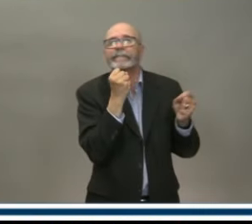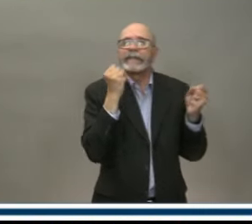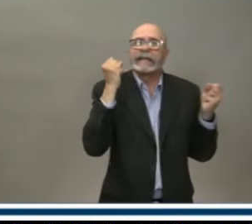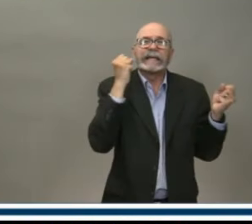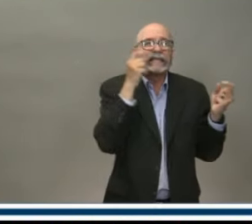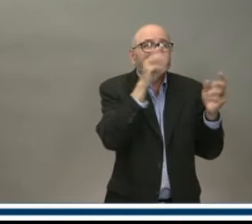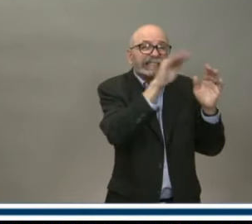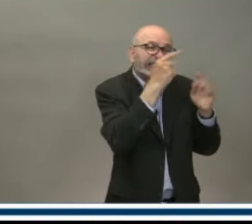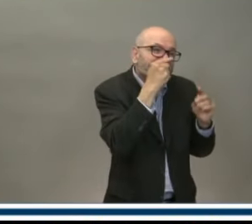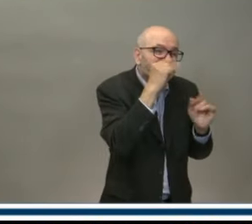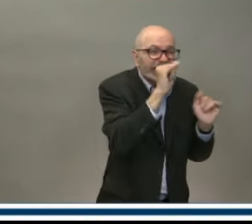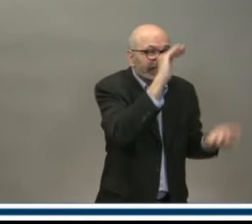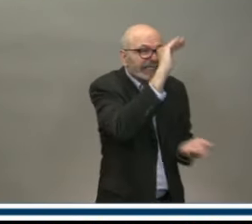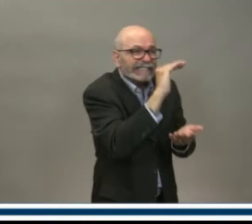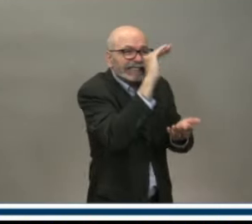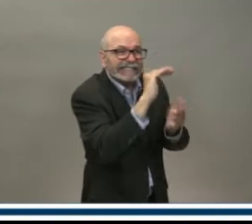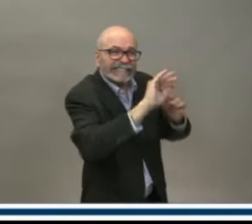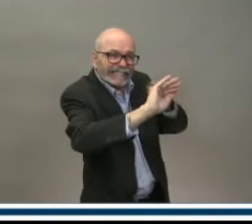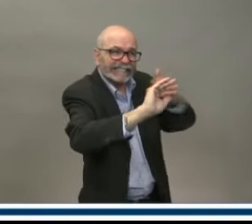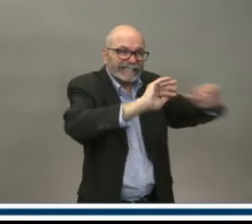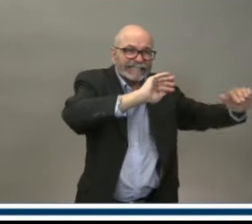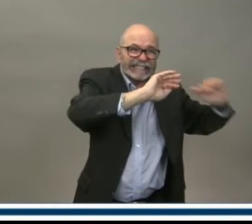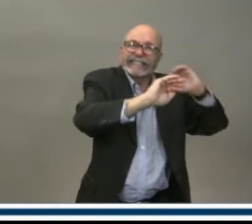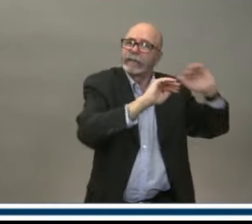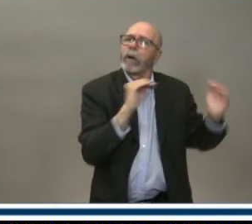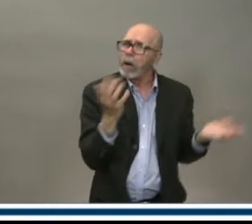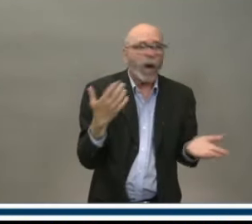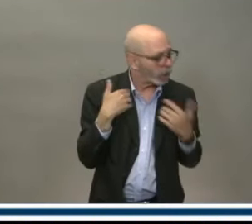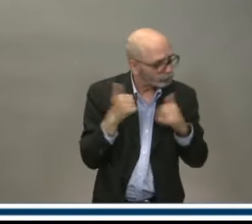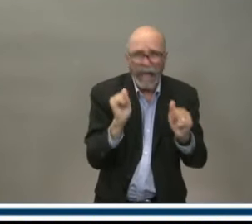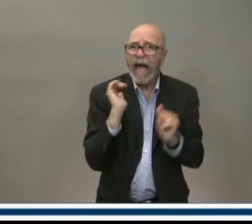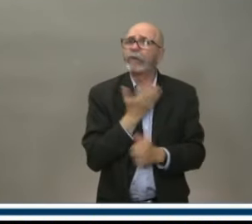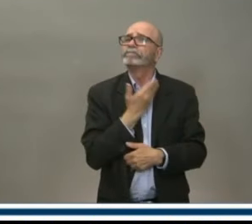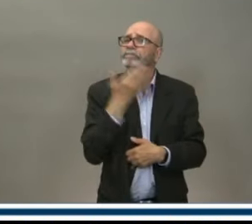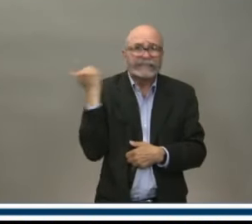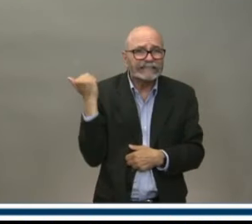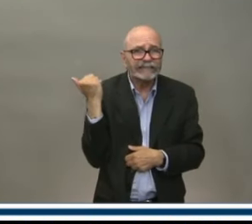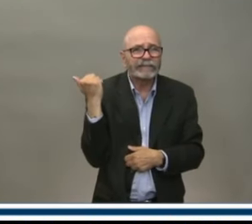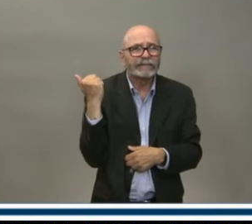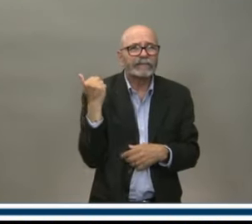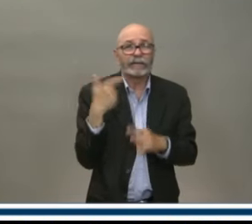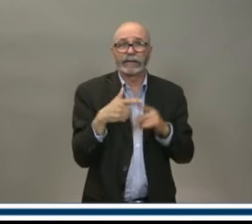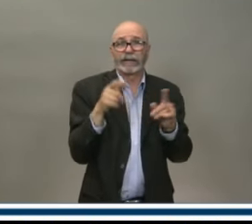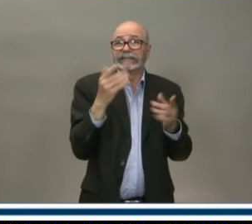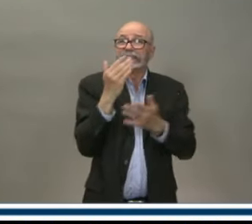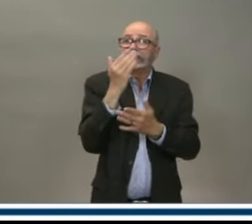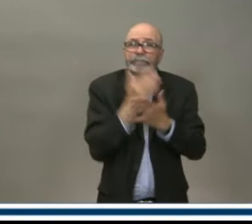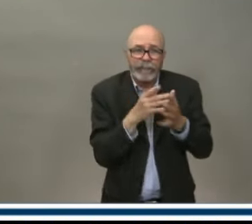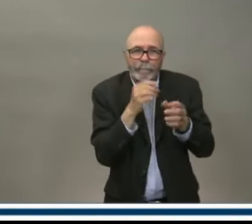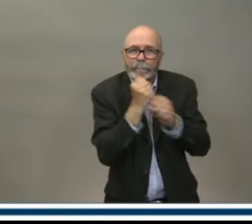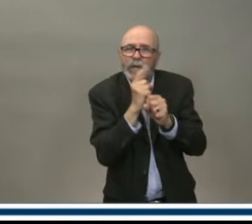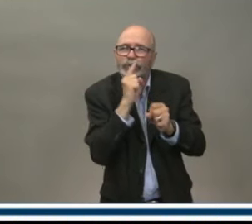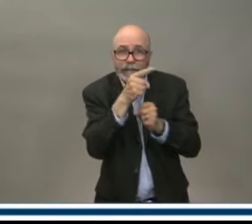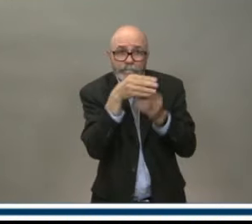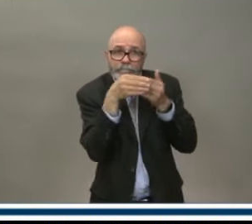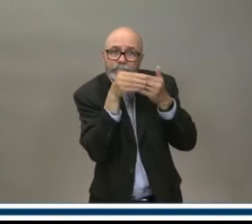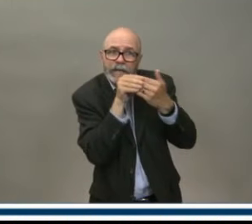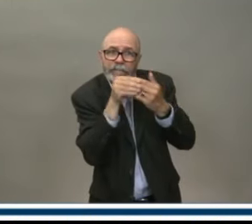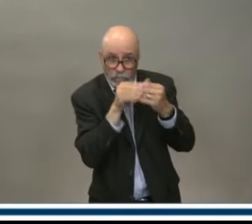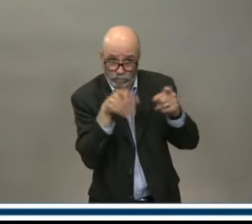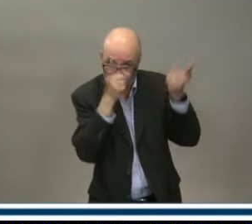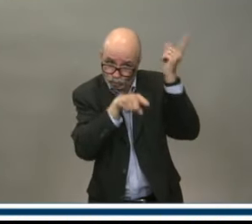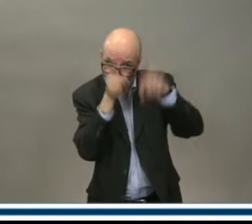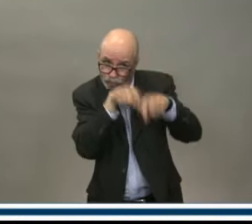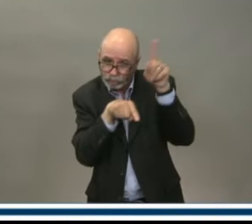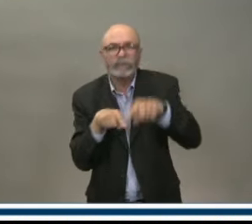and end that as quickly as they're able to, as the flexibility comes to them as we bring